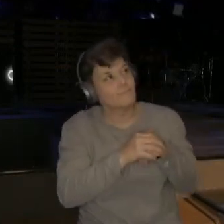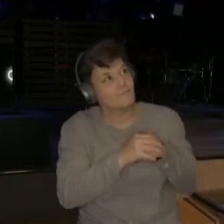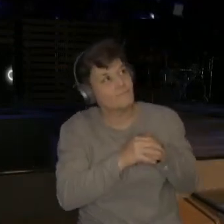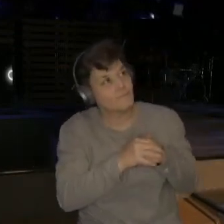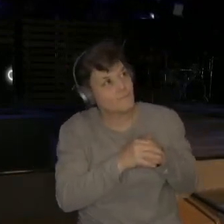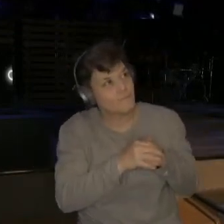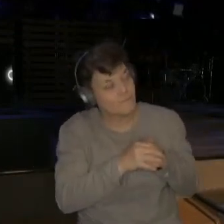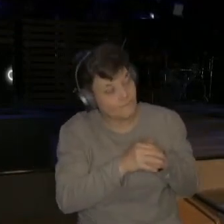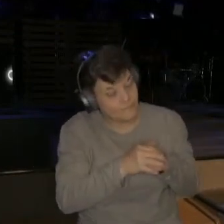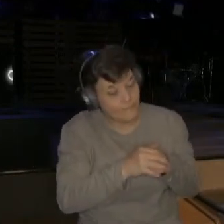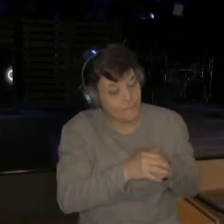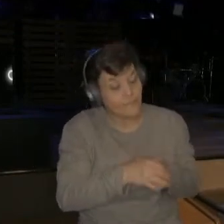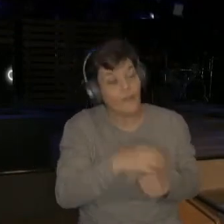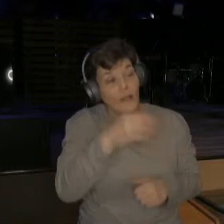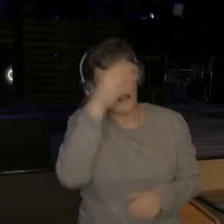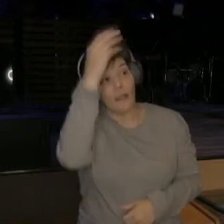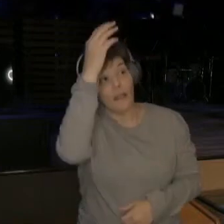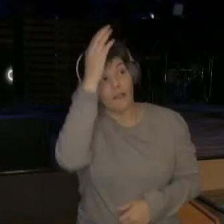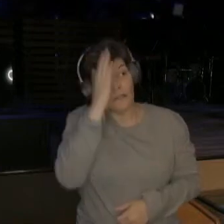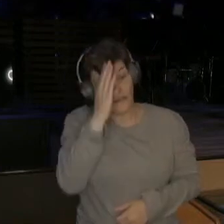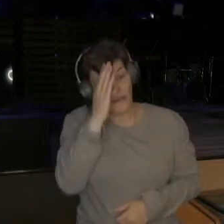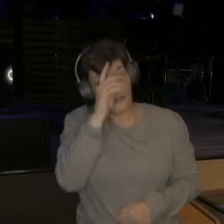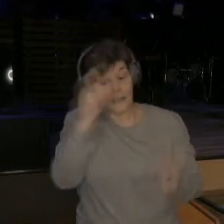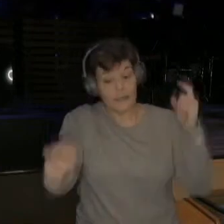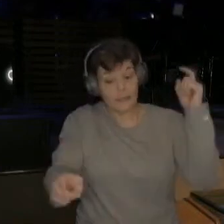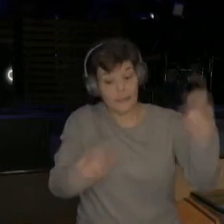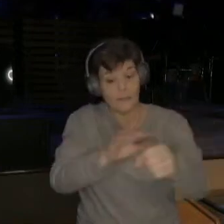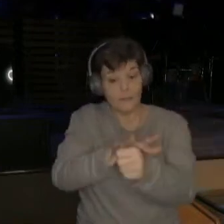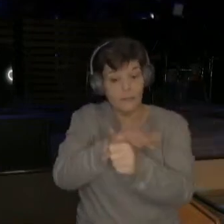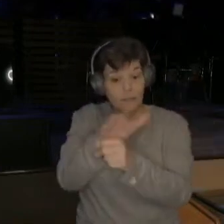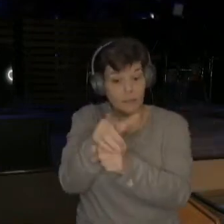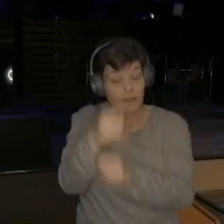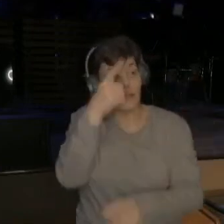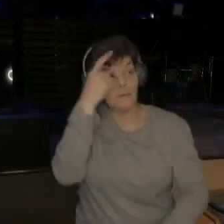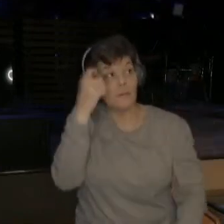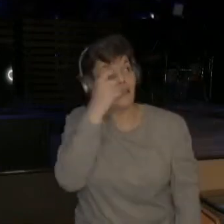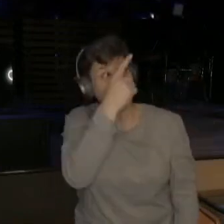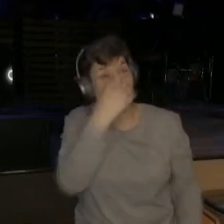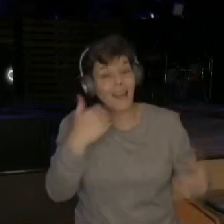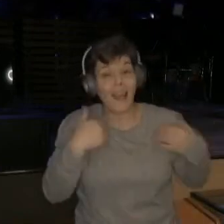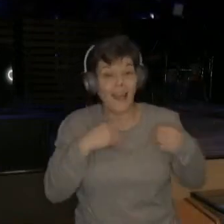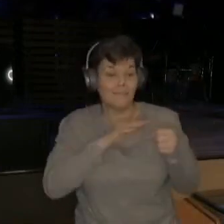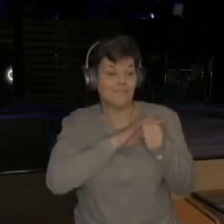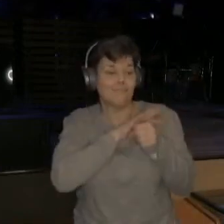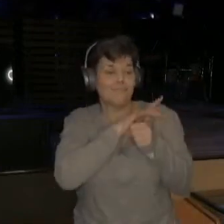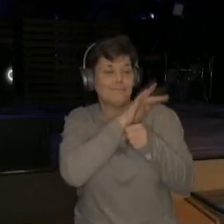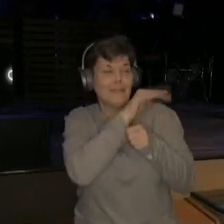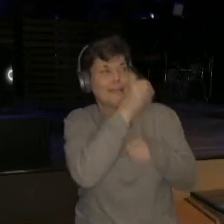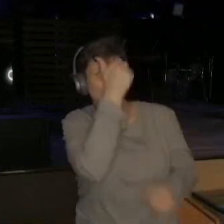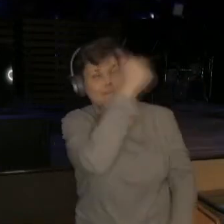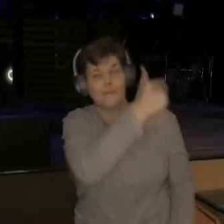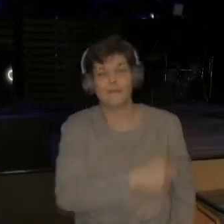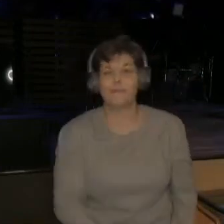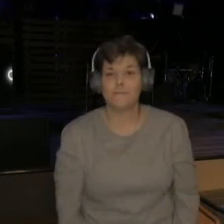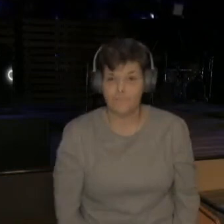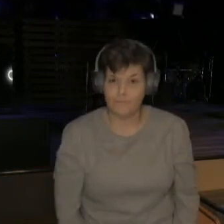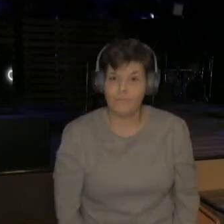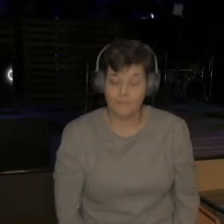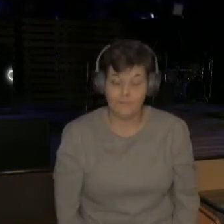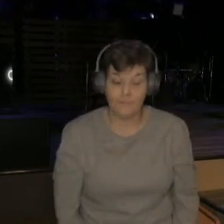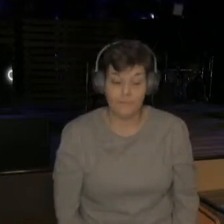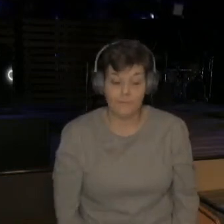in a state of abundance. His provisions can never run out. And God is